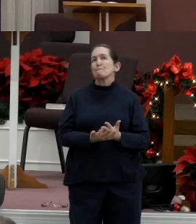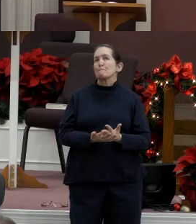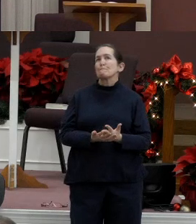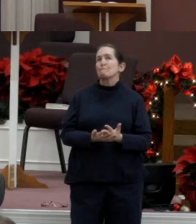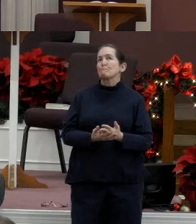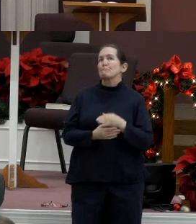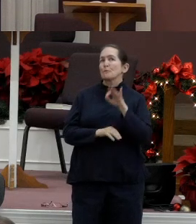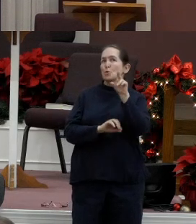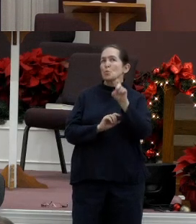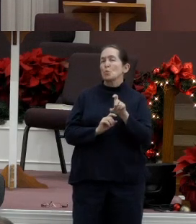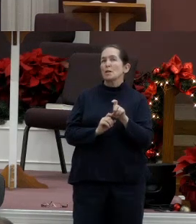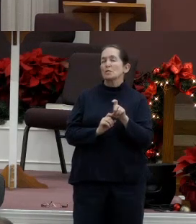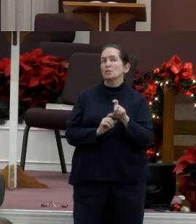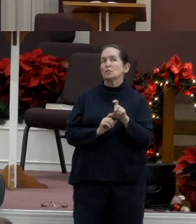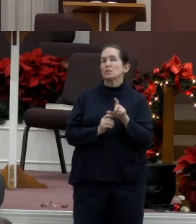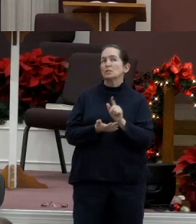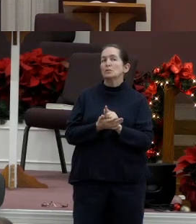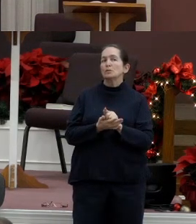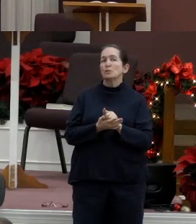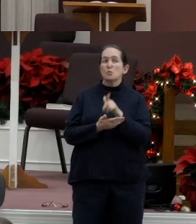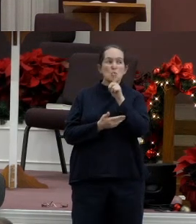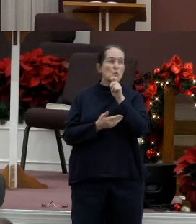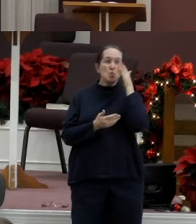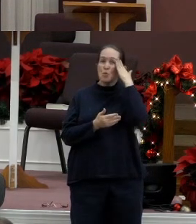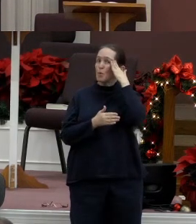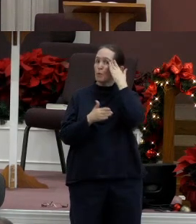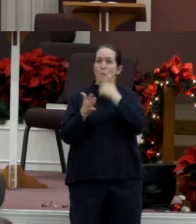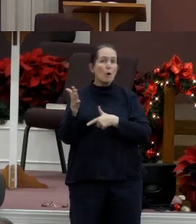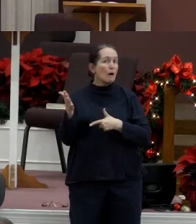our question comes down to who knows what?